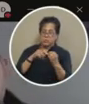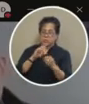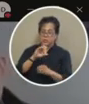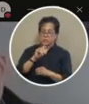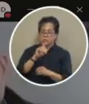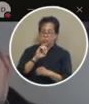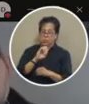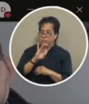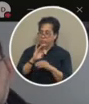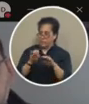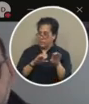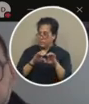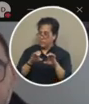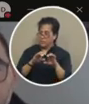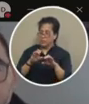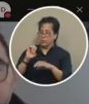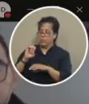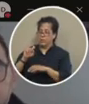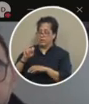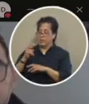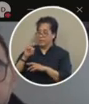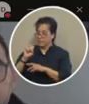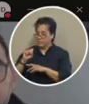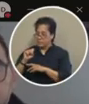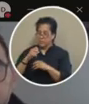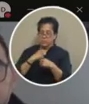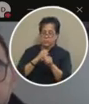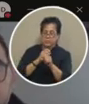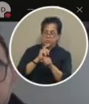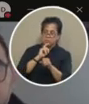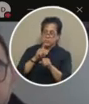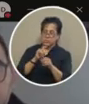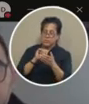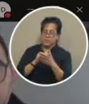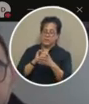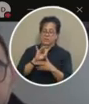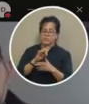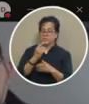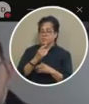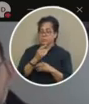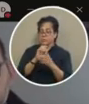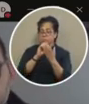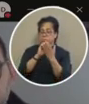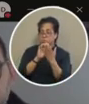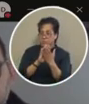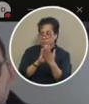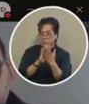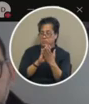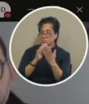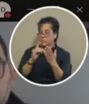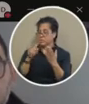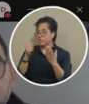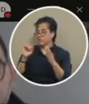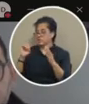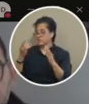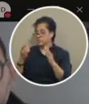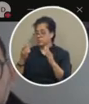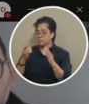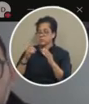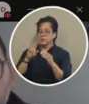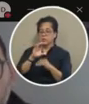conduct, when we've talked about the ethics ordinance, about wanting to make sure that if somebody were to put something up in another person's district, it would